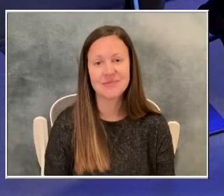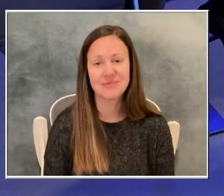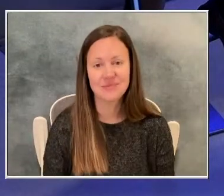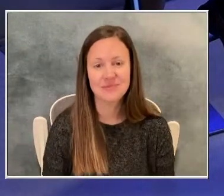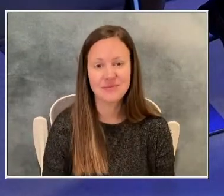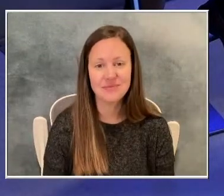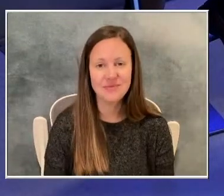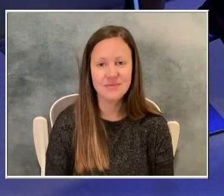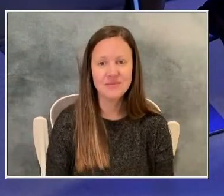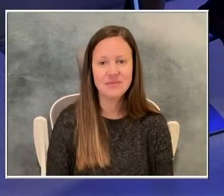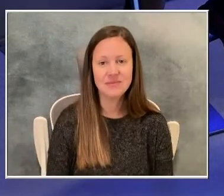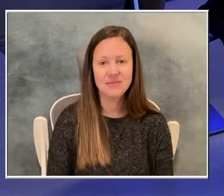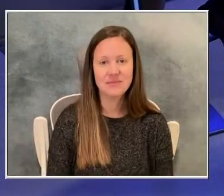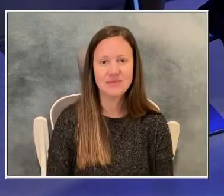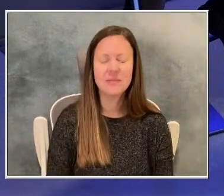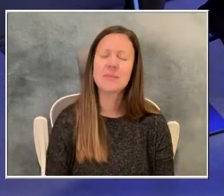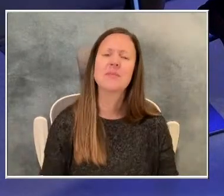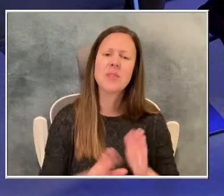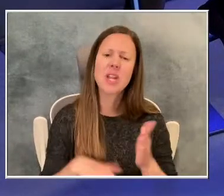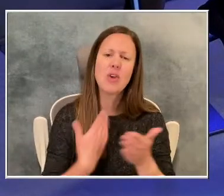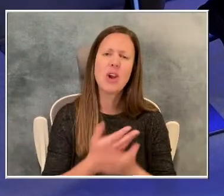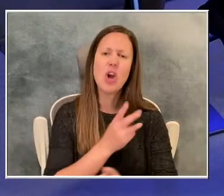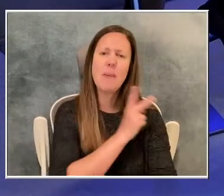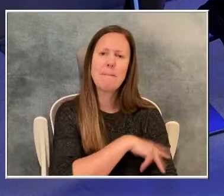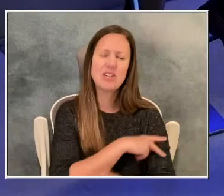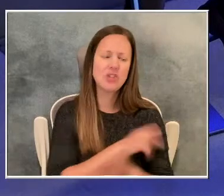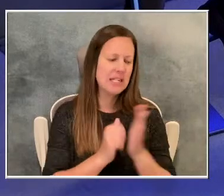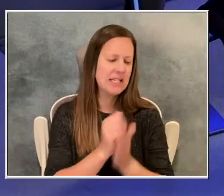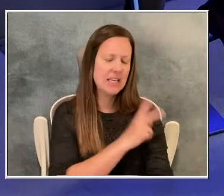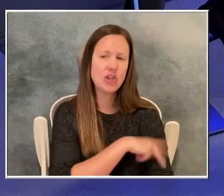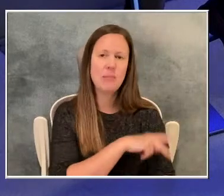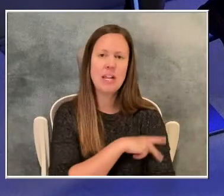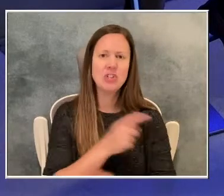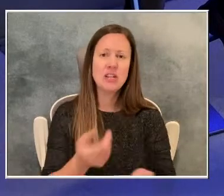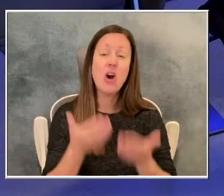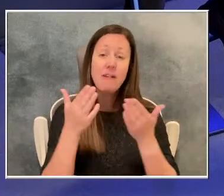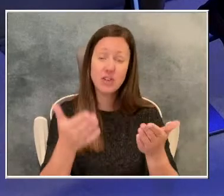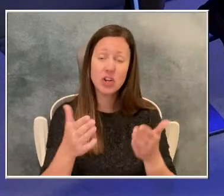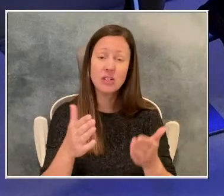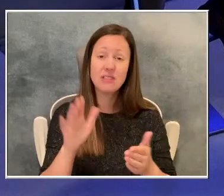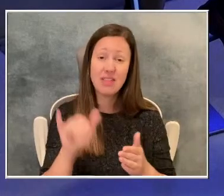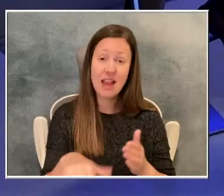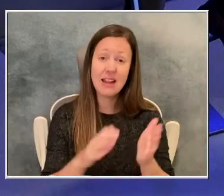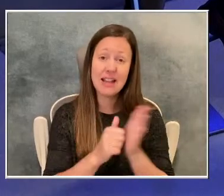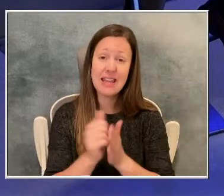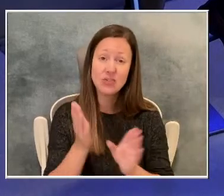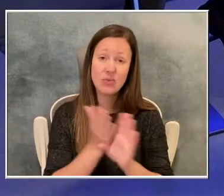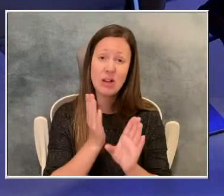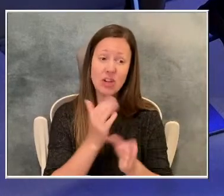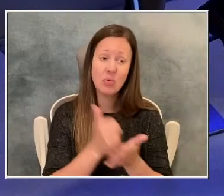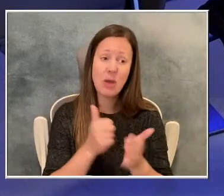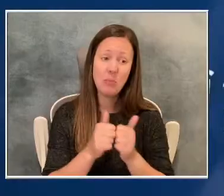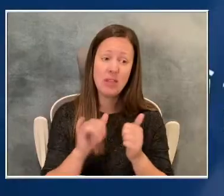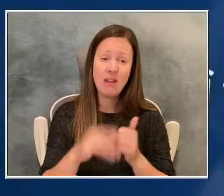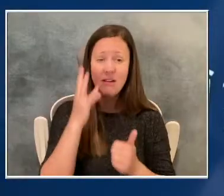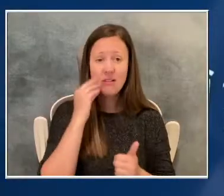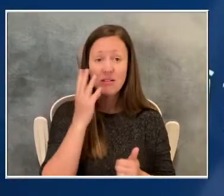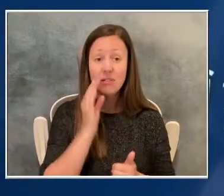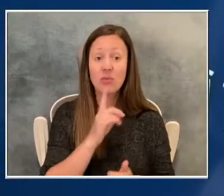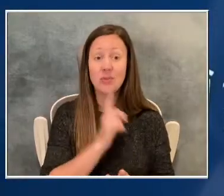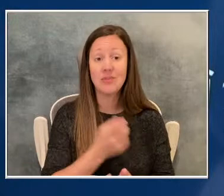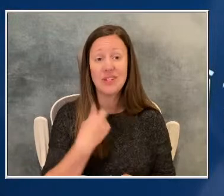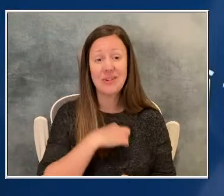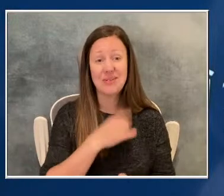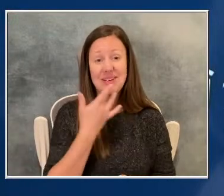all patients, cancer patients, offered oncopsychology to help them through this time? I mean, we're really lucky at